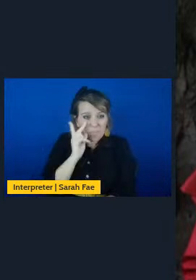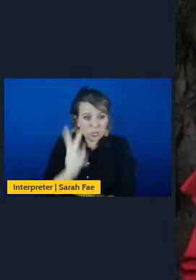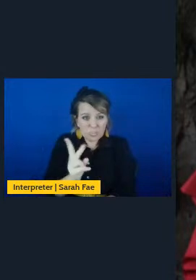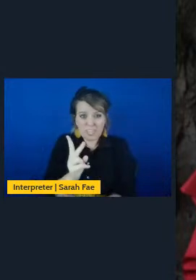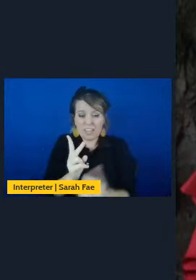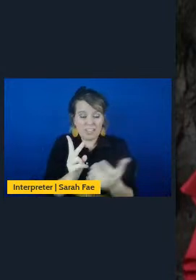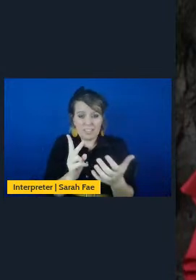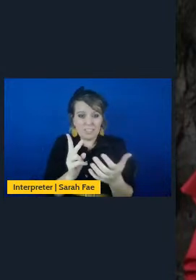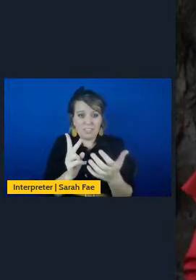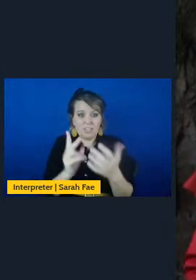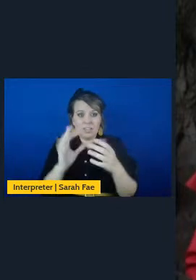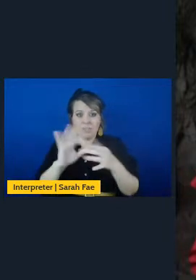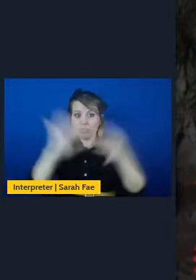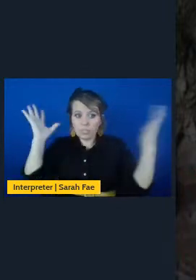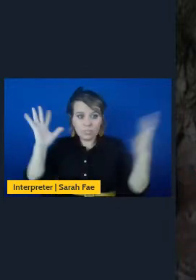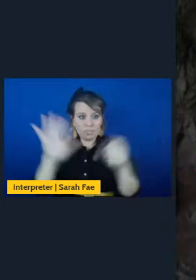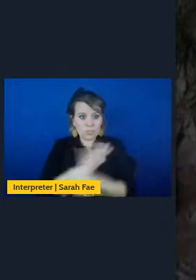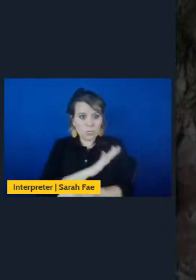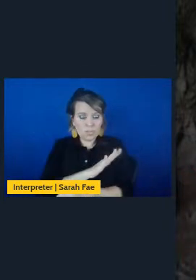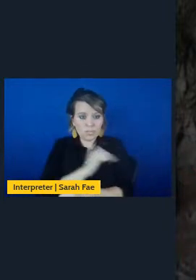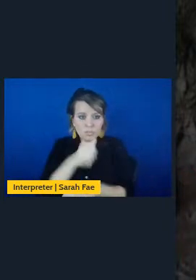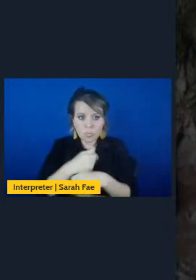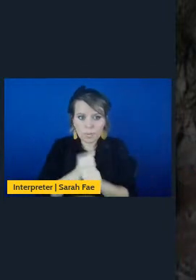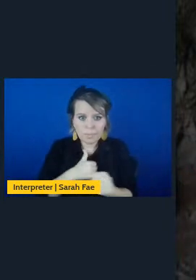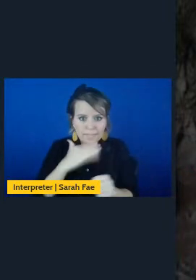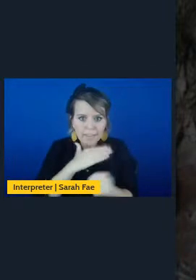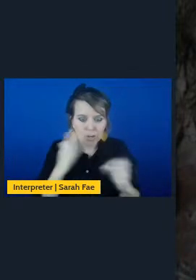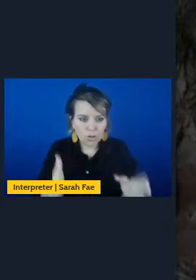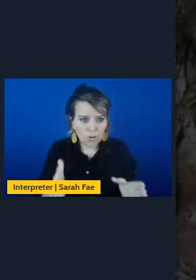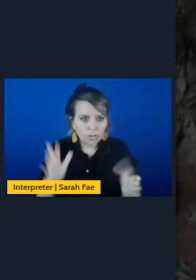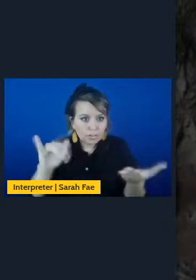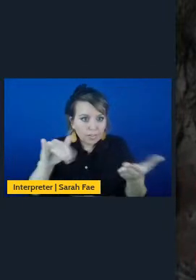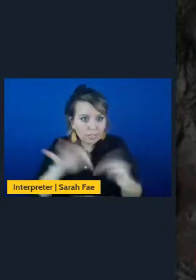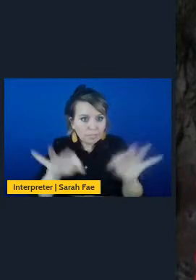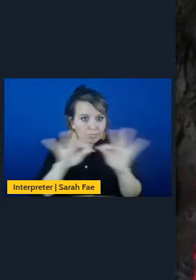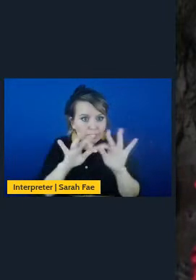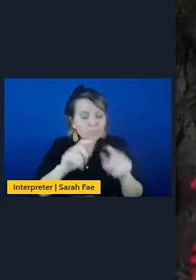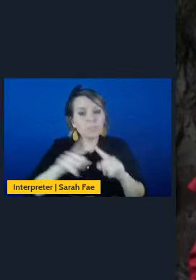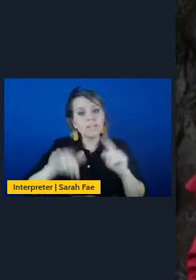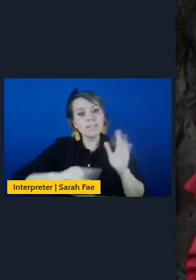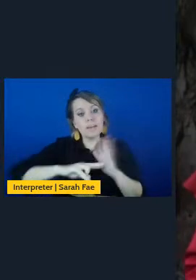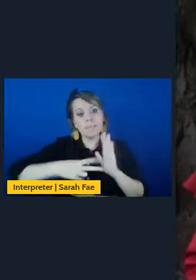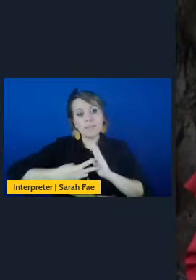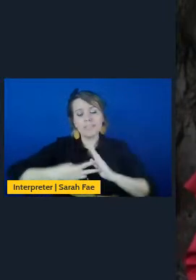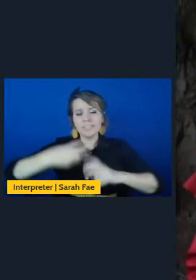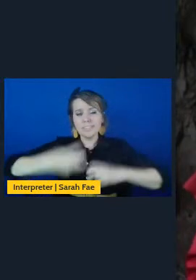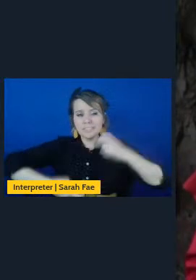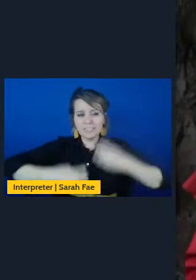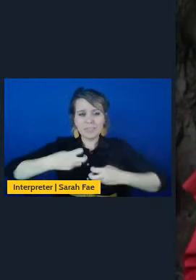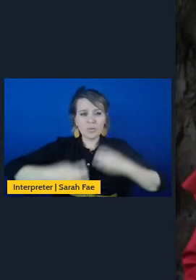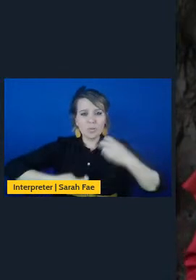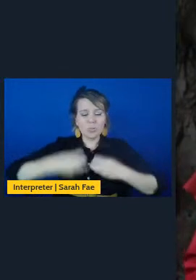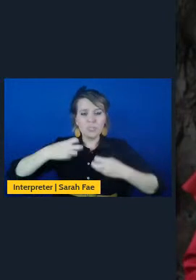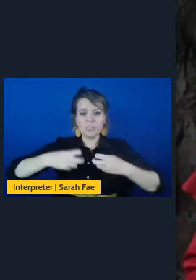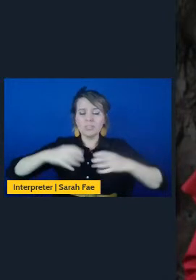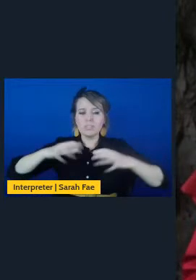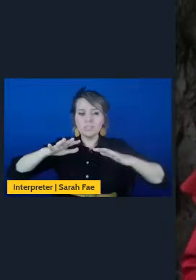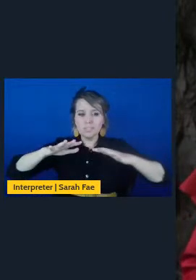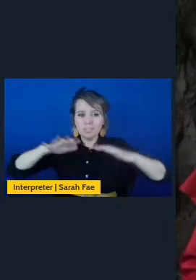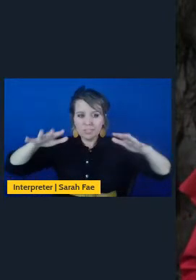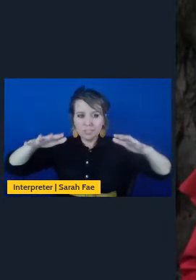a liar on that one. And that's no small thing. But it does mean that it's very difficult to operate across multiple